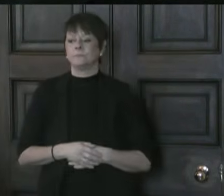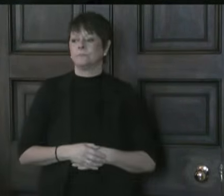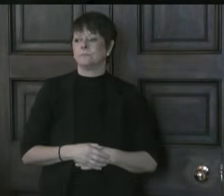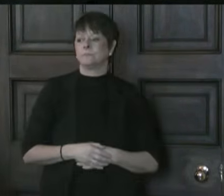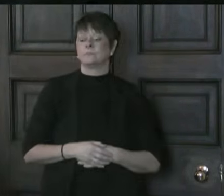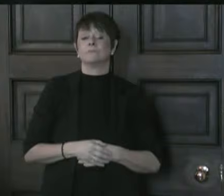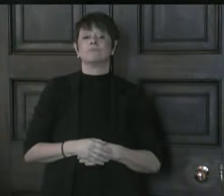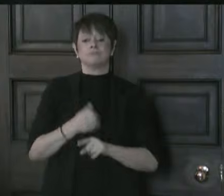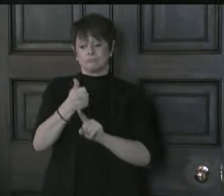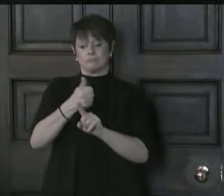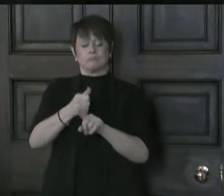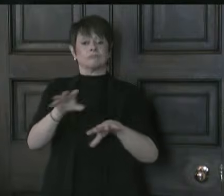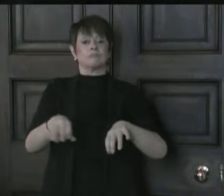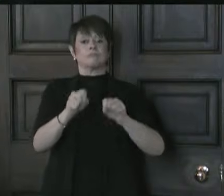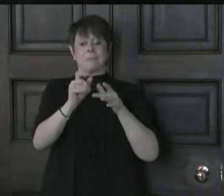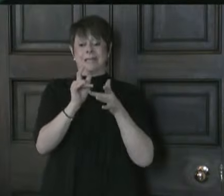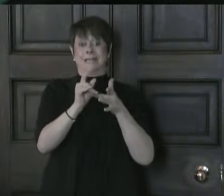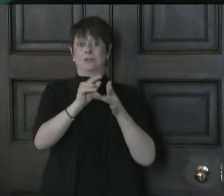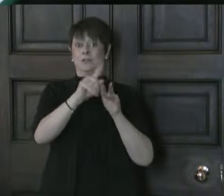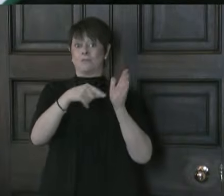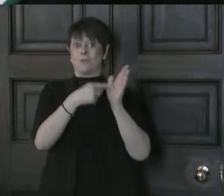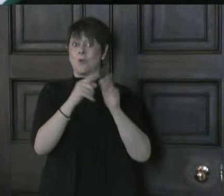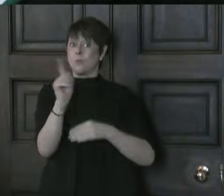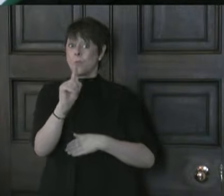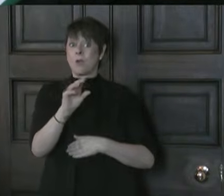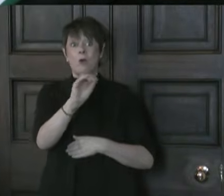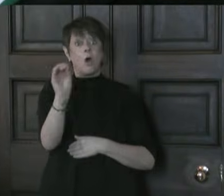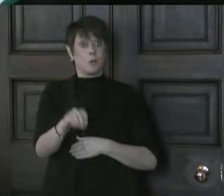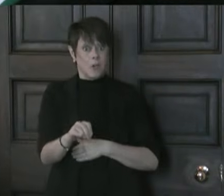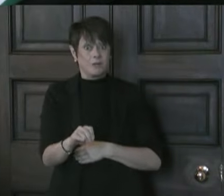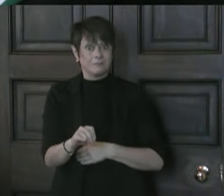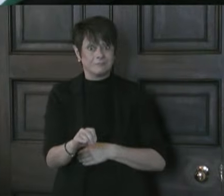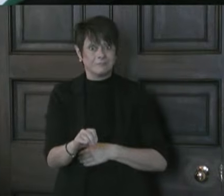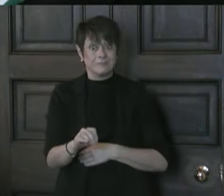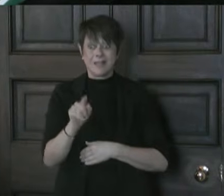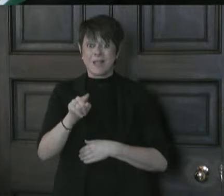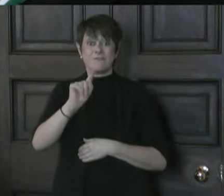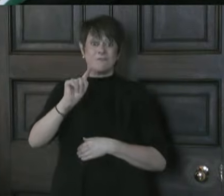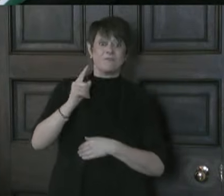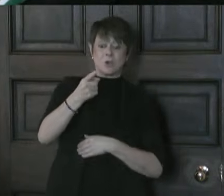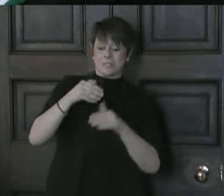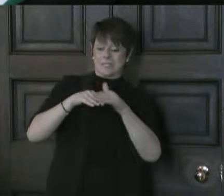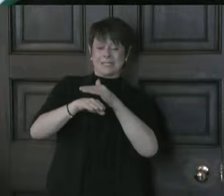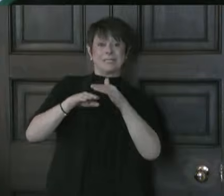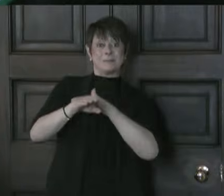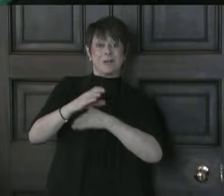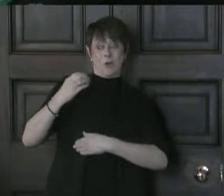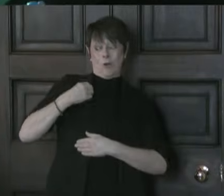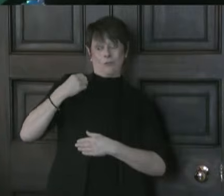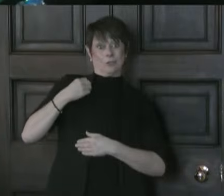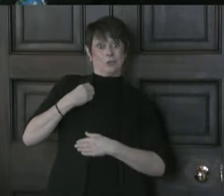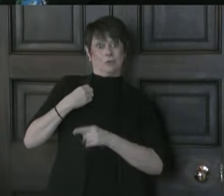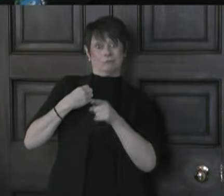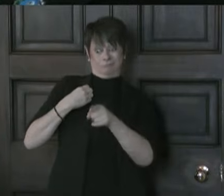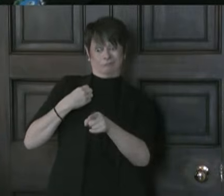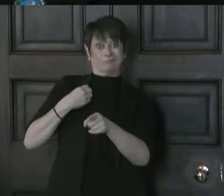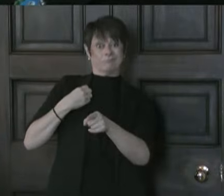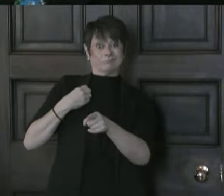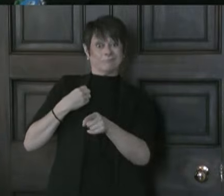Reed took a leadership role within the City of Ottawa as their first accessibility officer to assist in